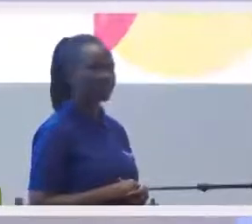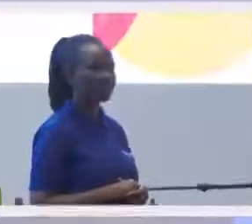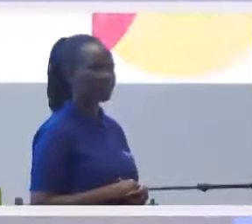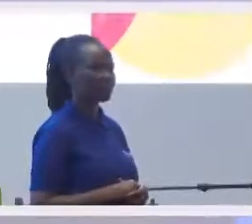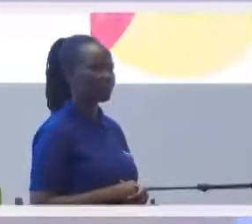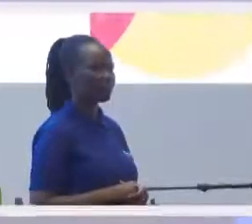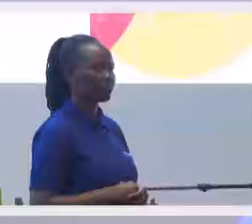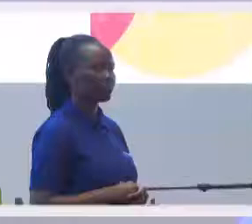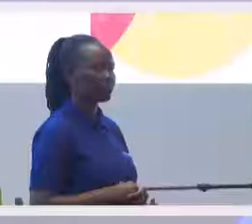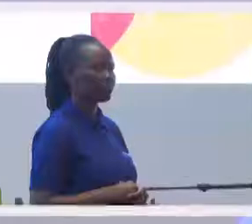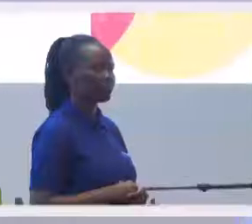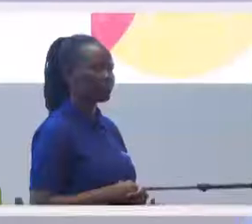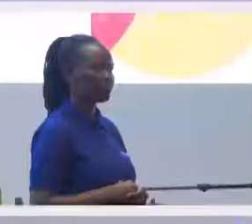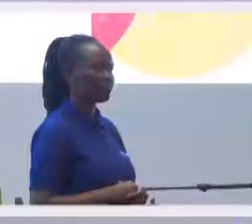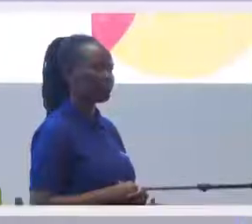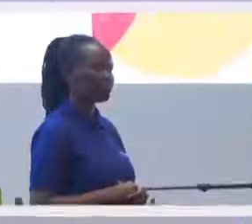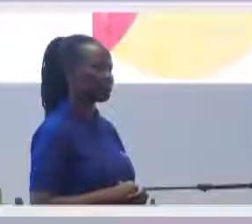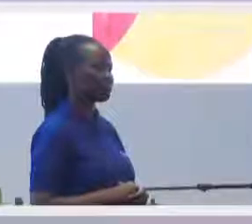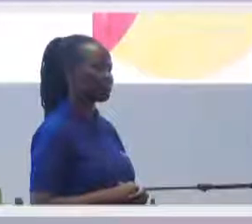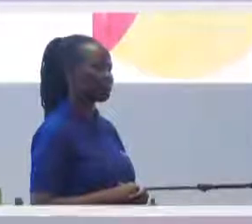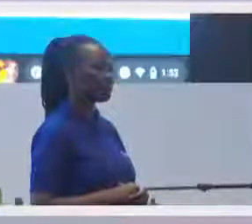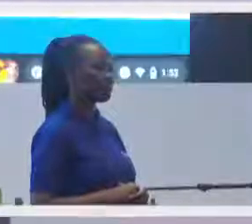Can we bring that?